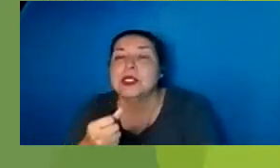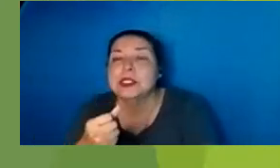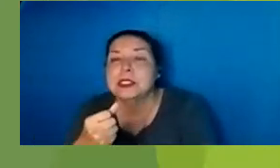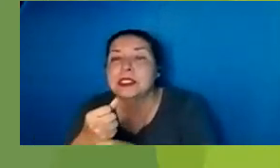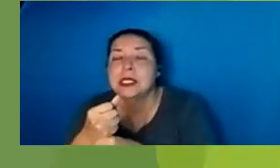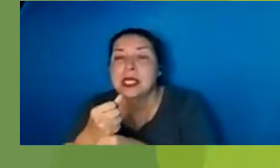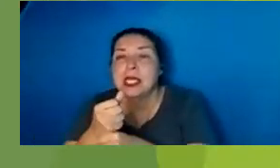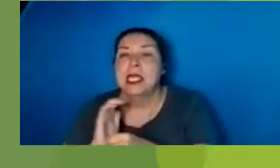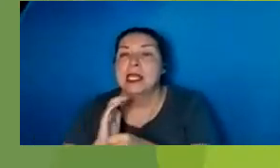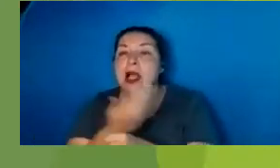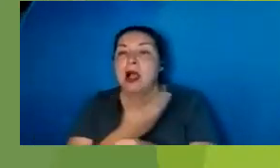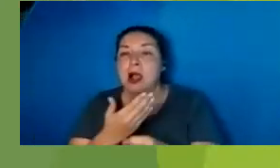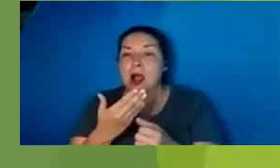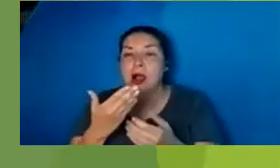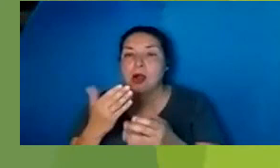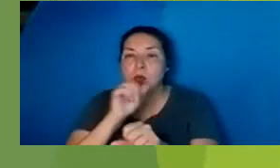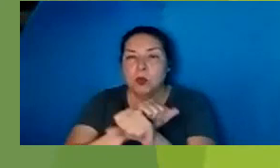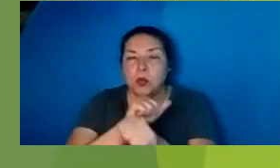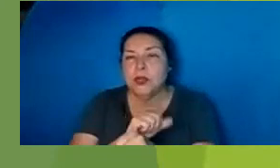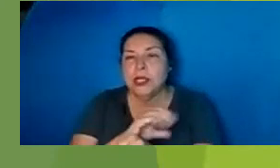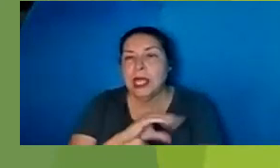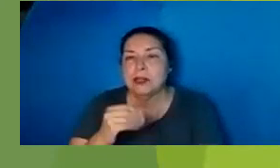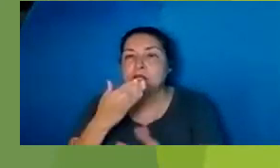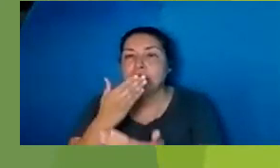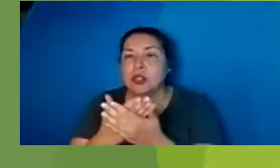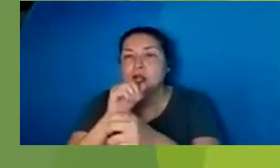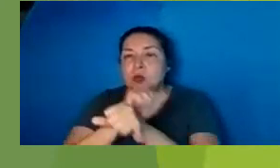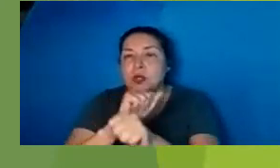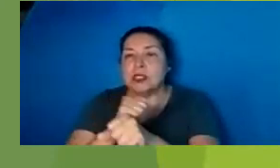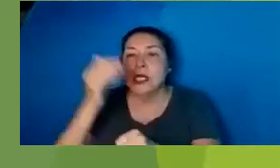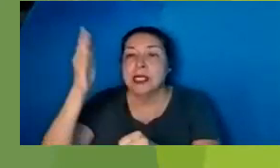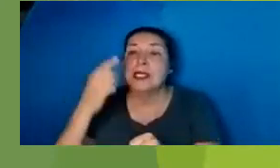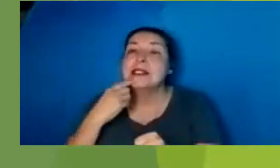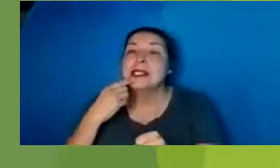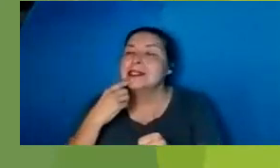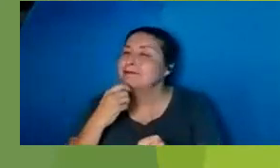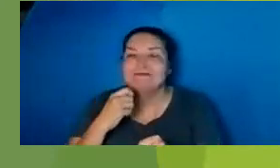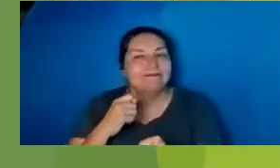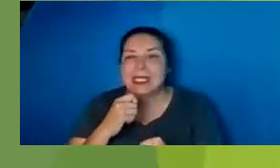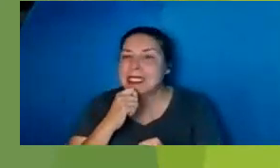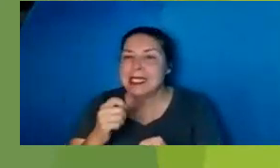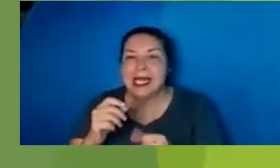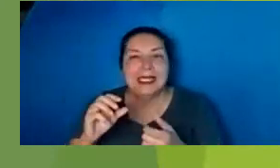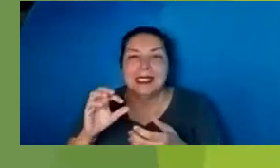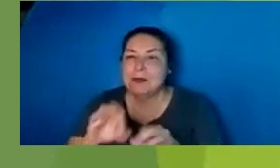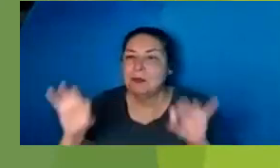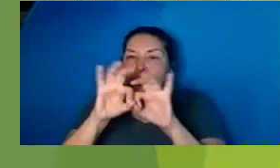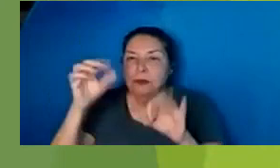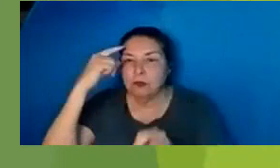own performance and the good works that God says, it doesn't count anything with me.